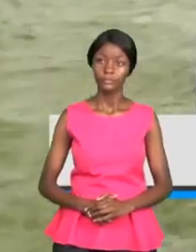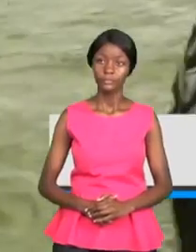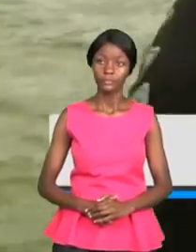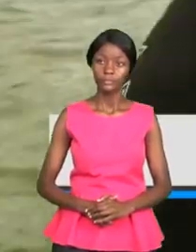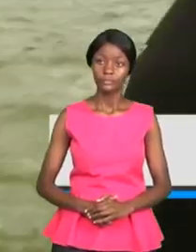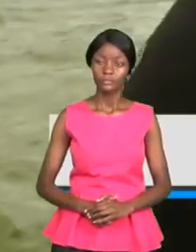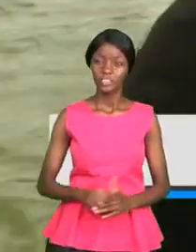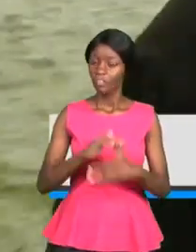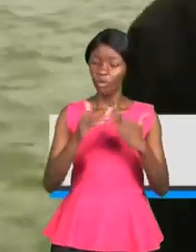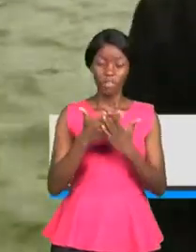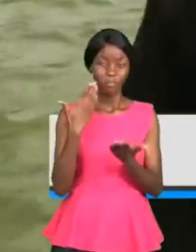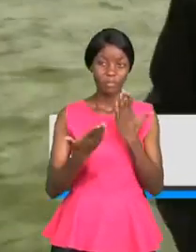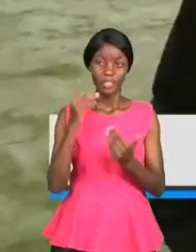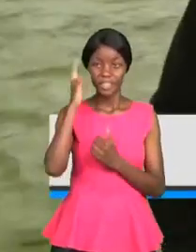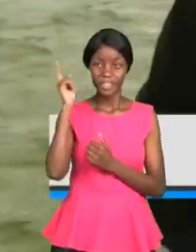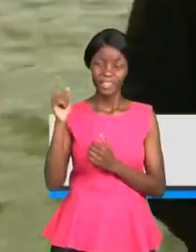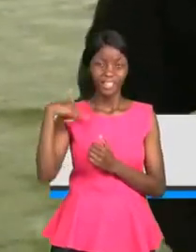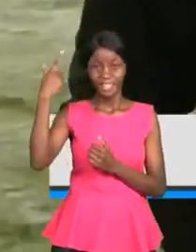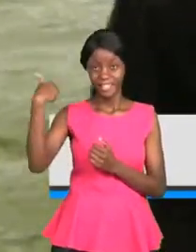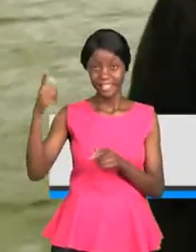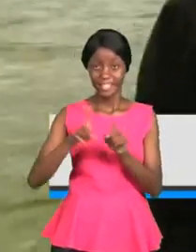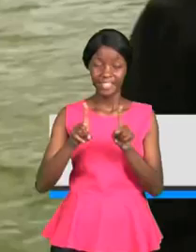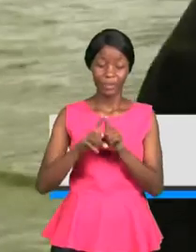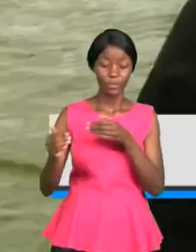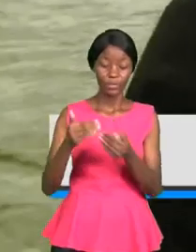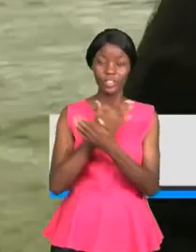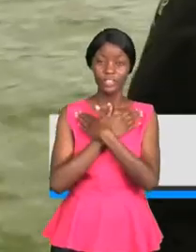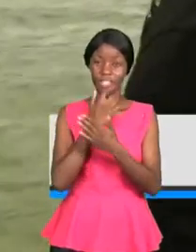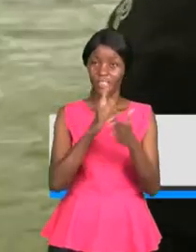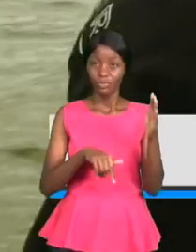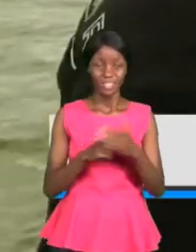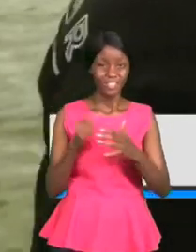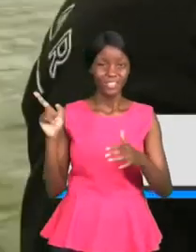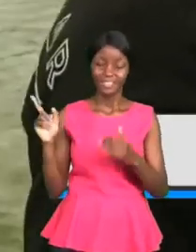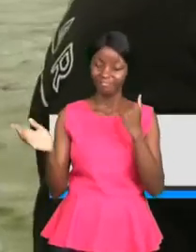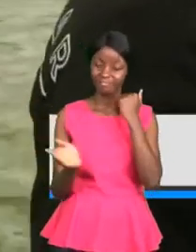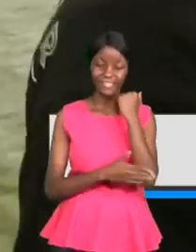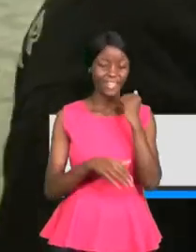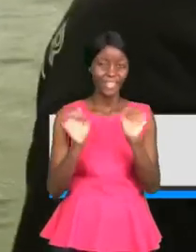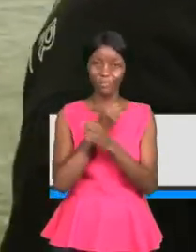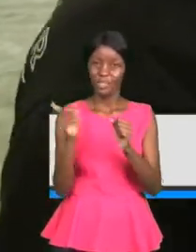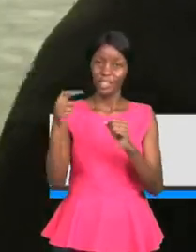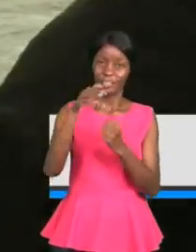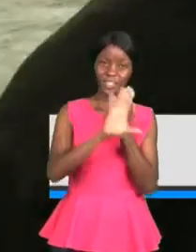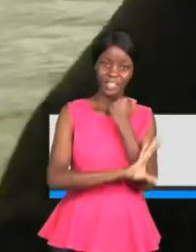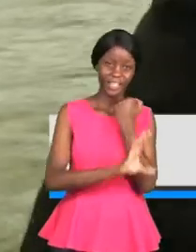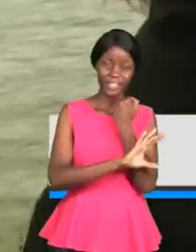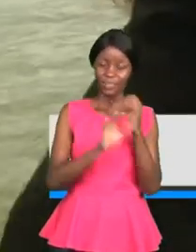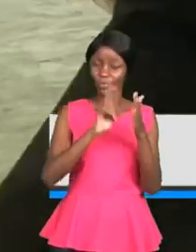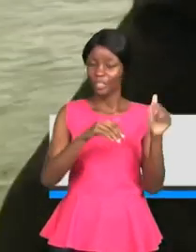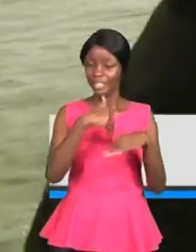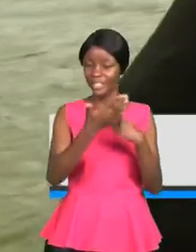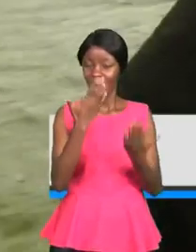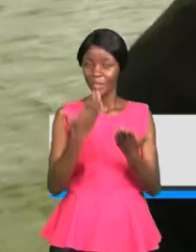They all thought we were crazy. Even our closest friends said, ridiculous caviar in Madagascar. What's next? Salmon in the